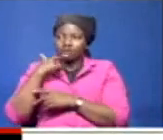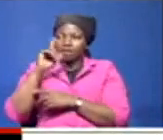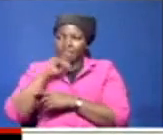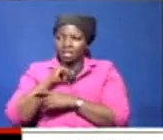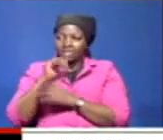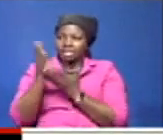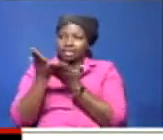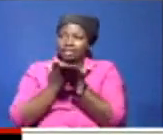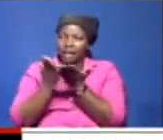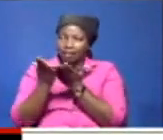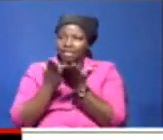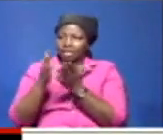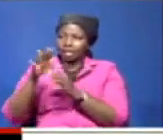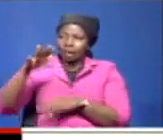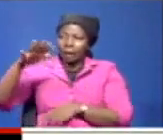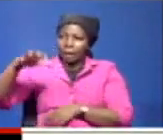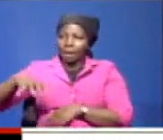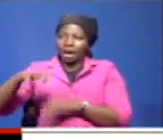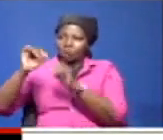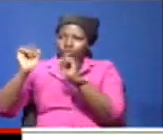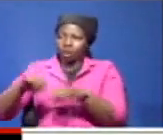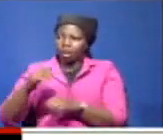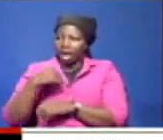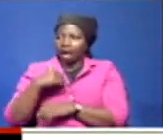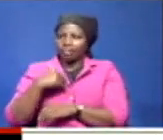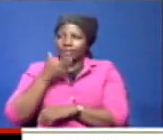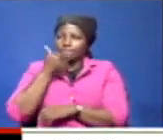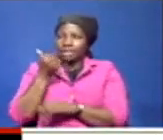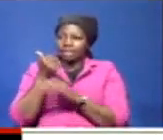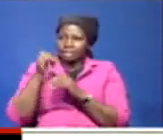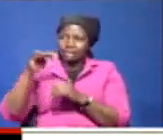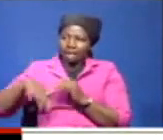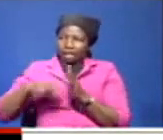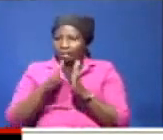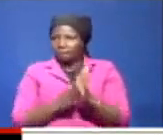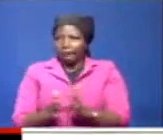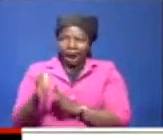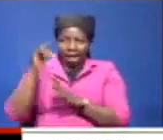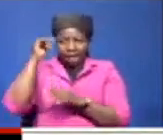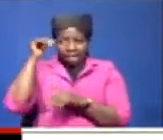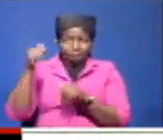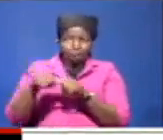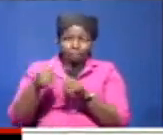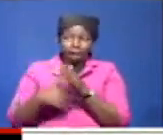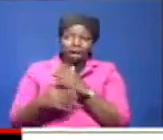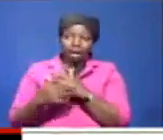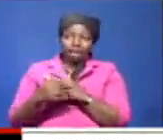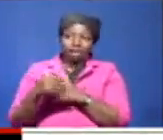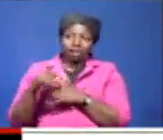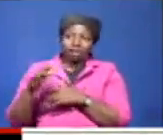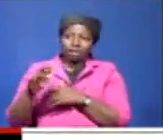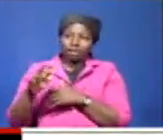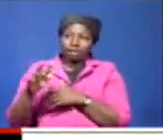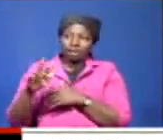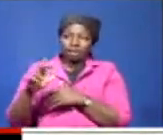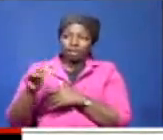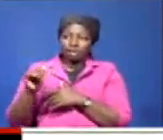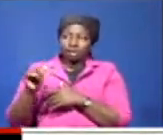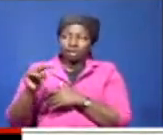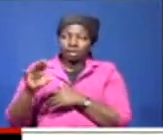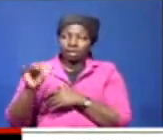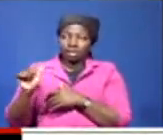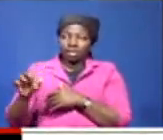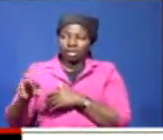you can have your best laid plans. I remember Lancia cars coming to Kenya in the 90s.